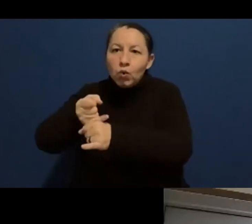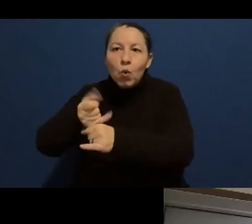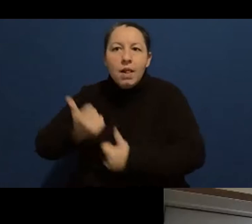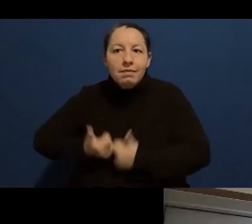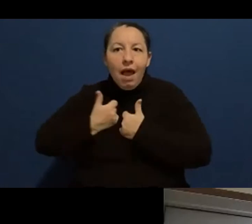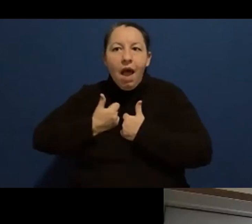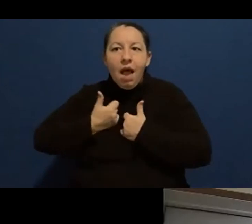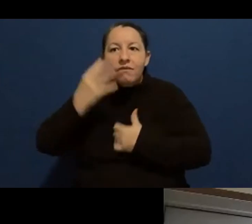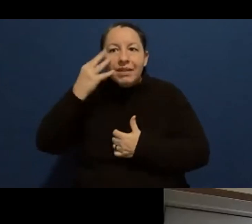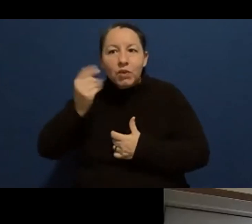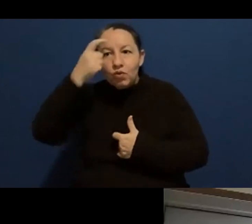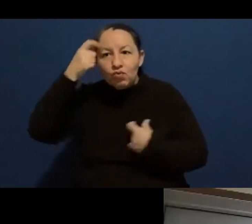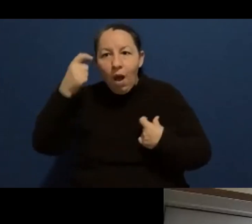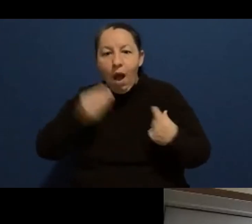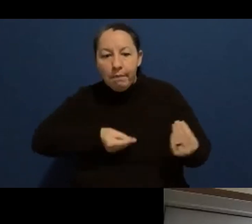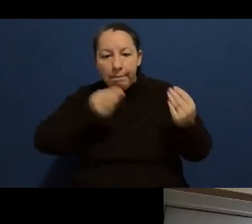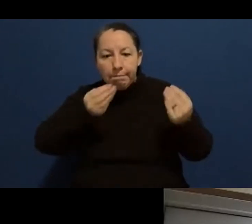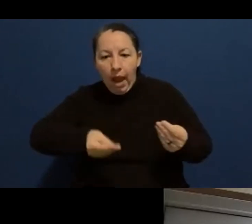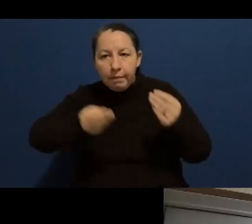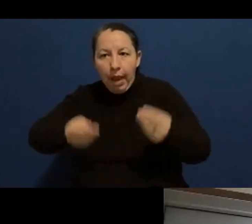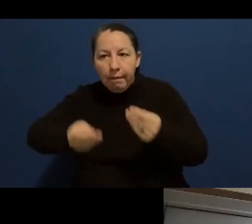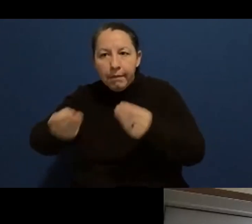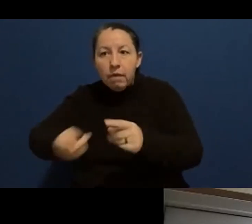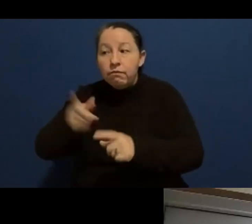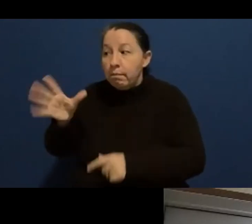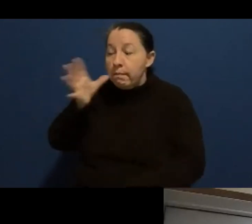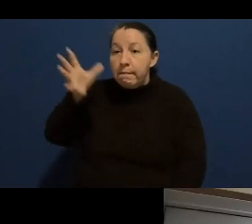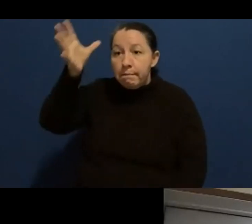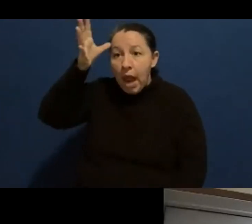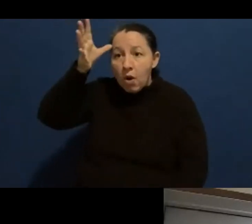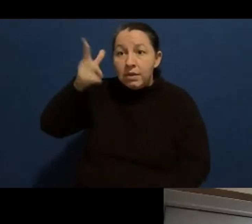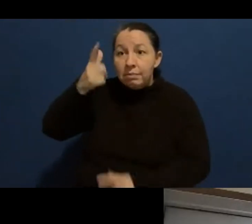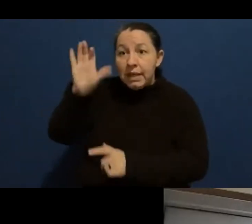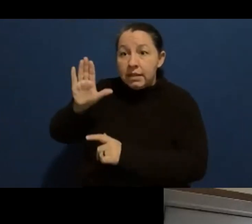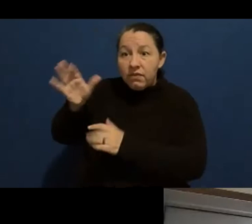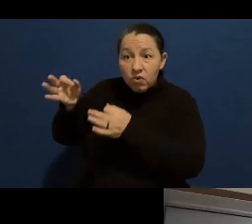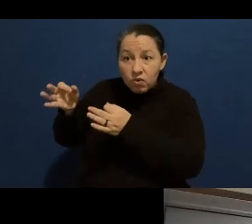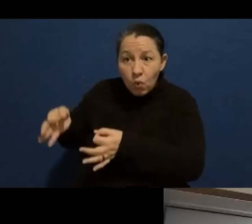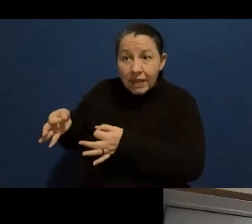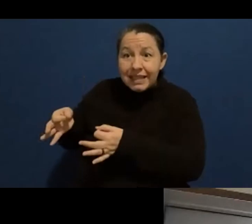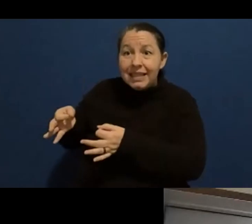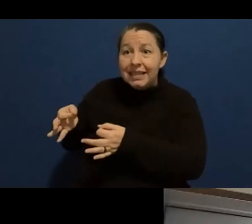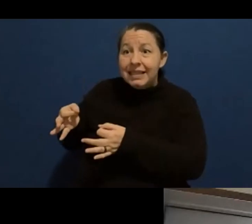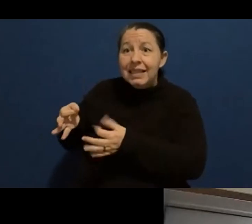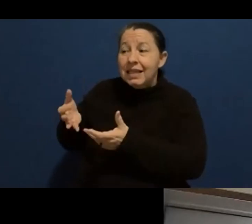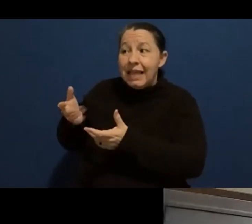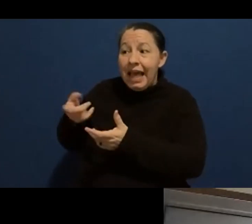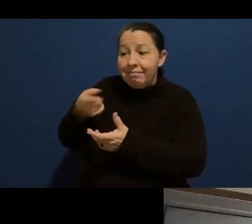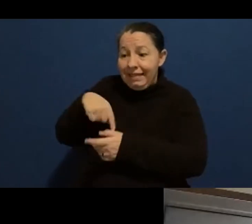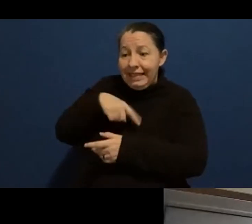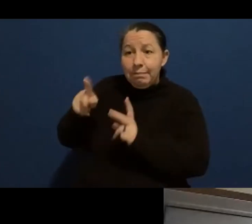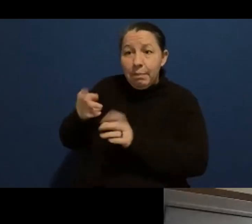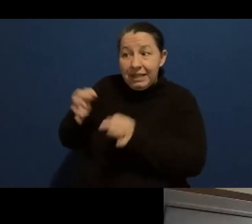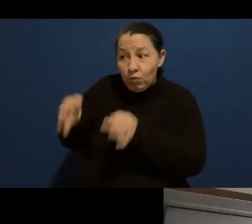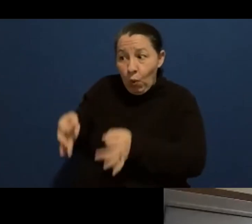that was passed down from their parents, whether it was the choices that they made because of that trauma in their lifetime, and how it has passed